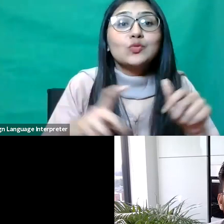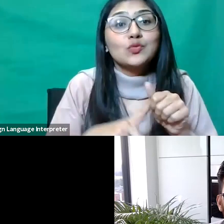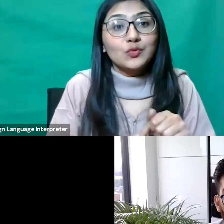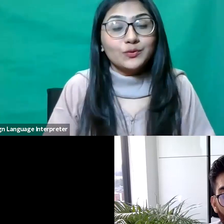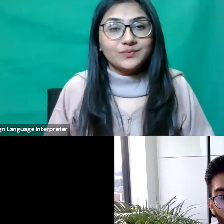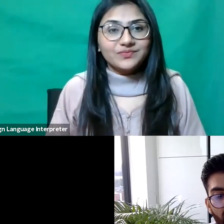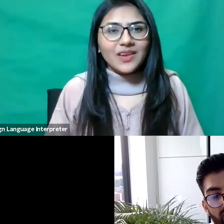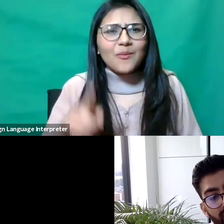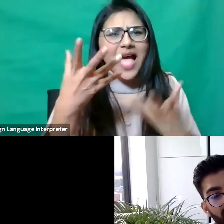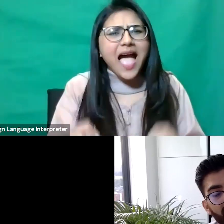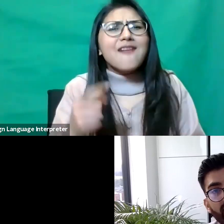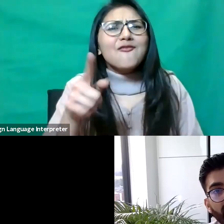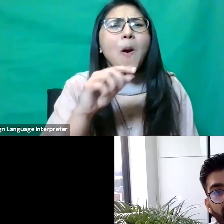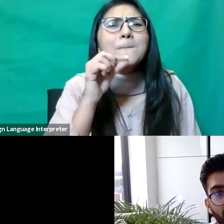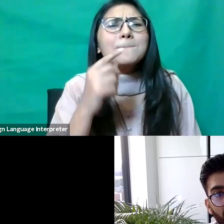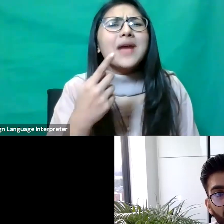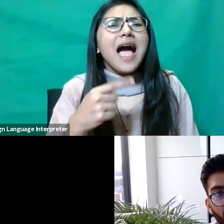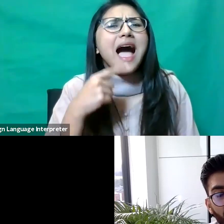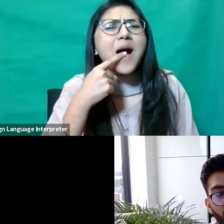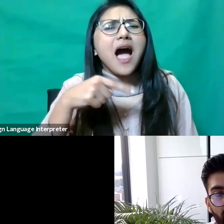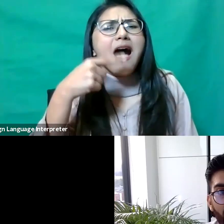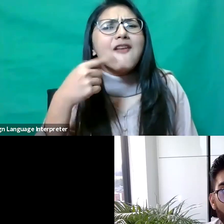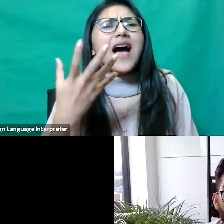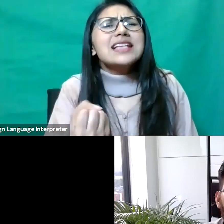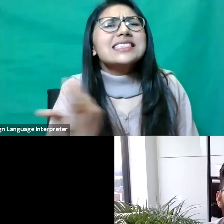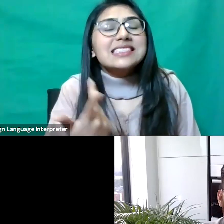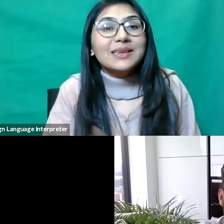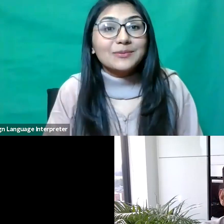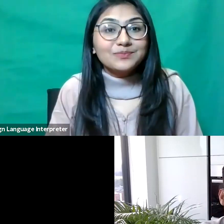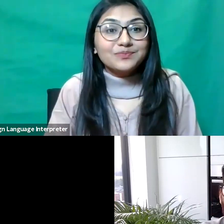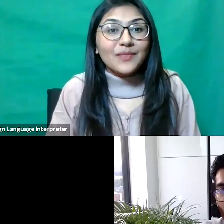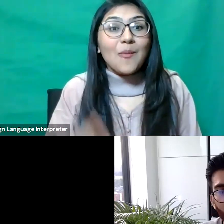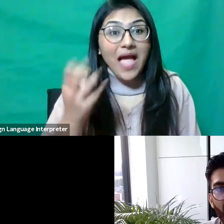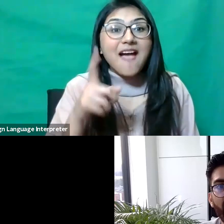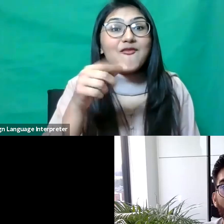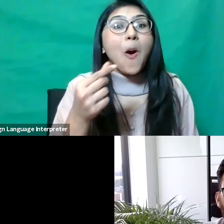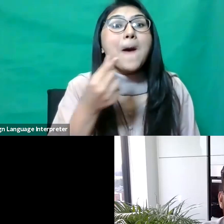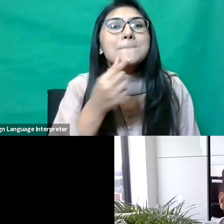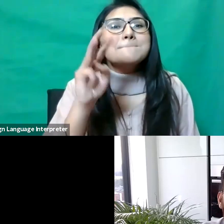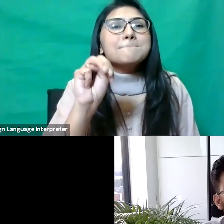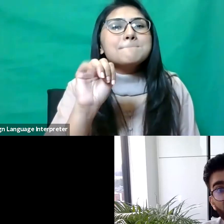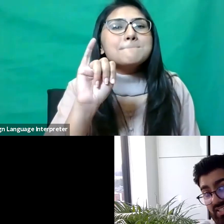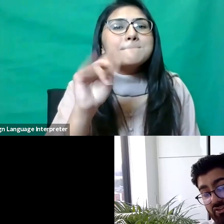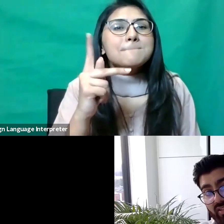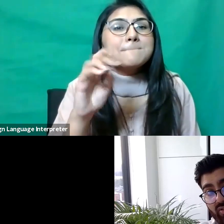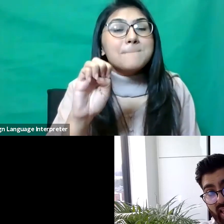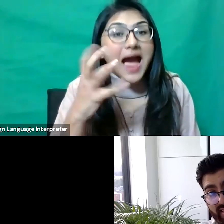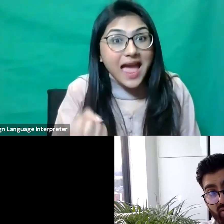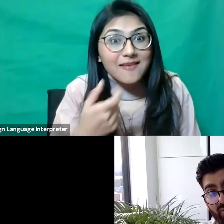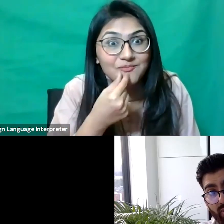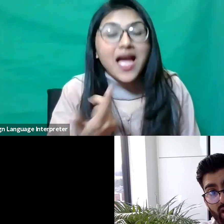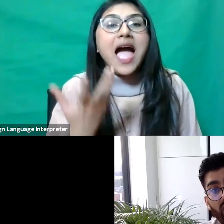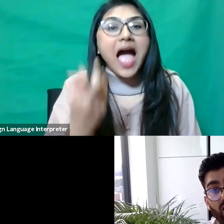that you're using? So basically, this microphone I can able to connect to the laptop whenever I listen to music, and it's direct